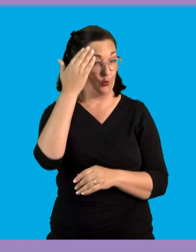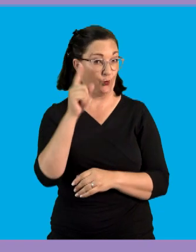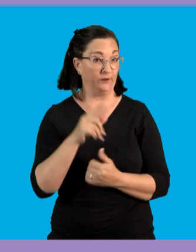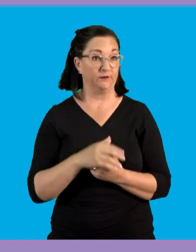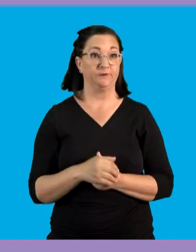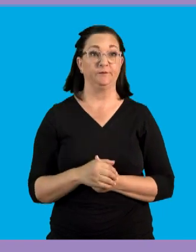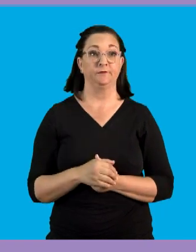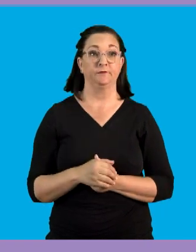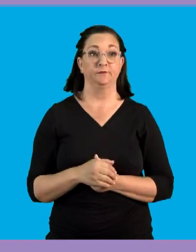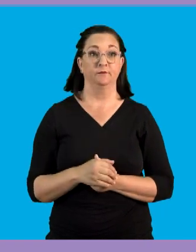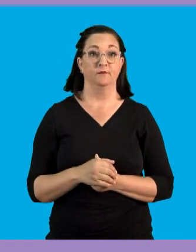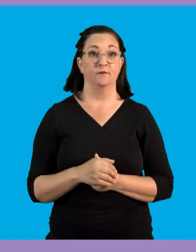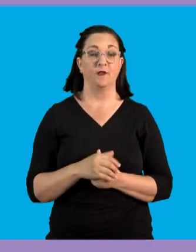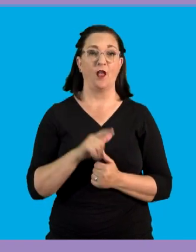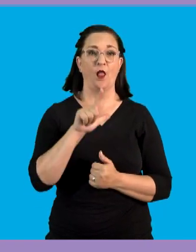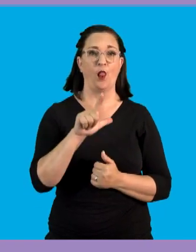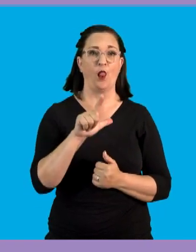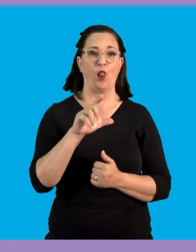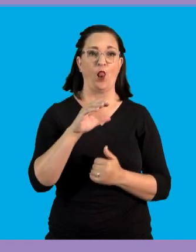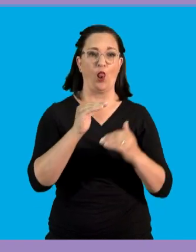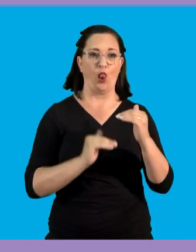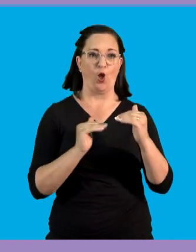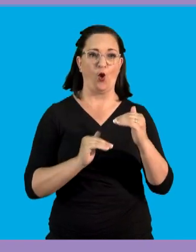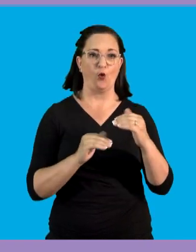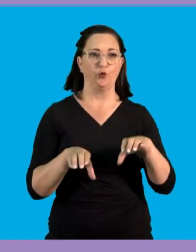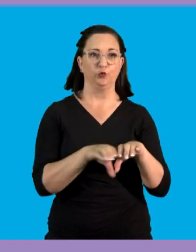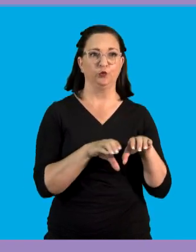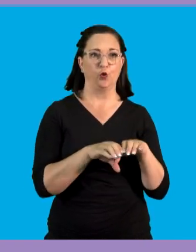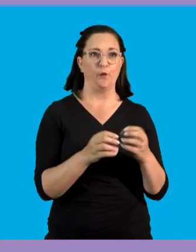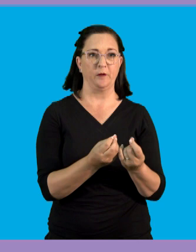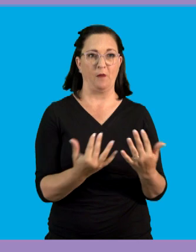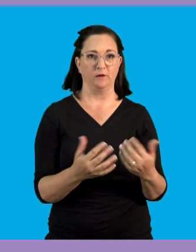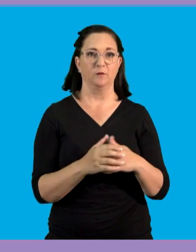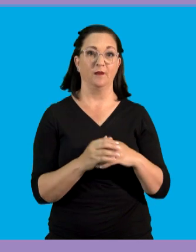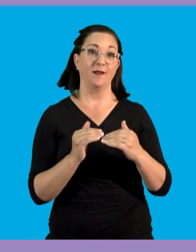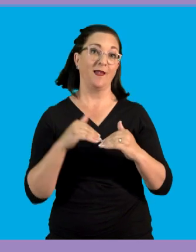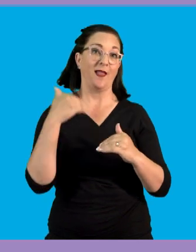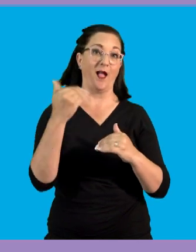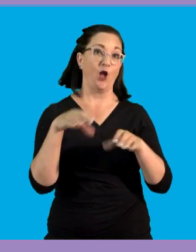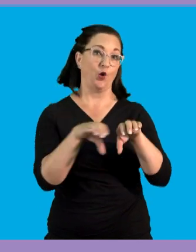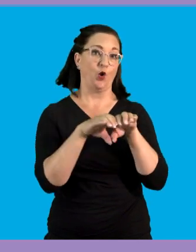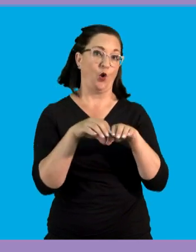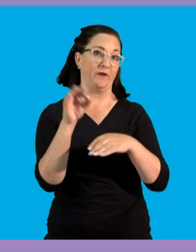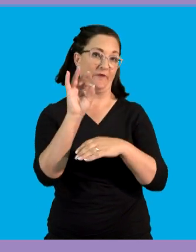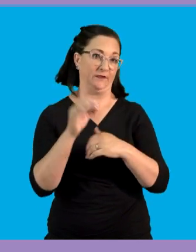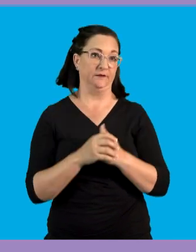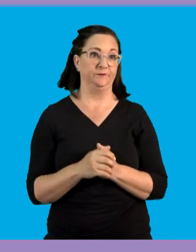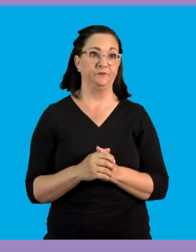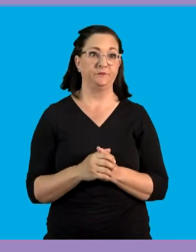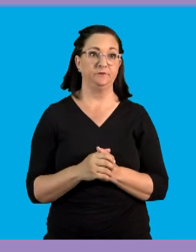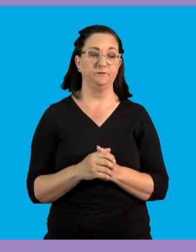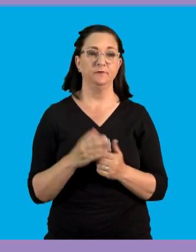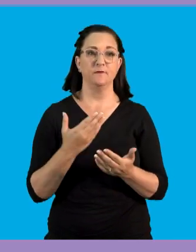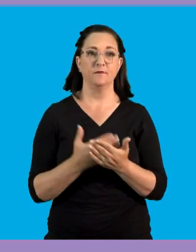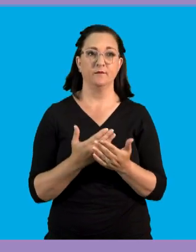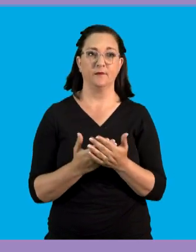to, find the lowest common multiple and the highest common factor. You must also know